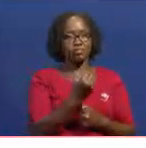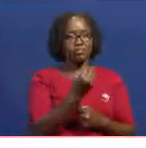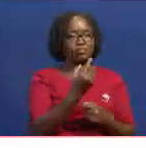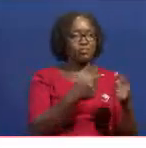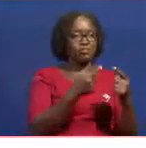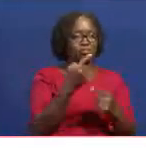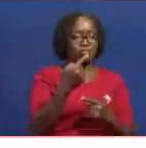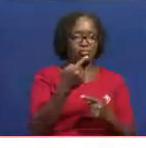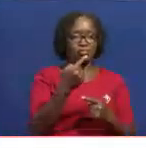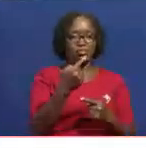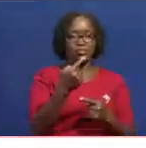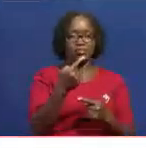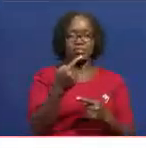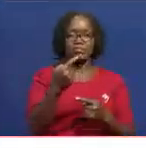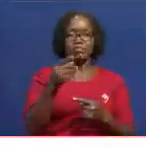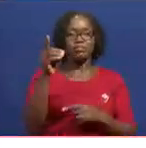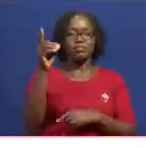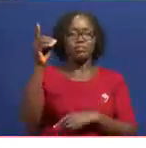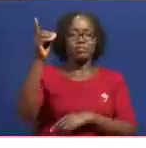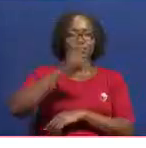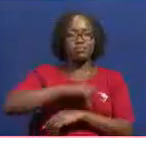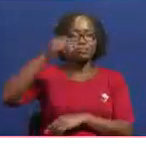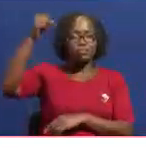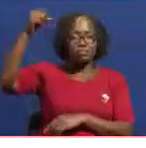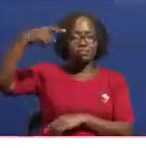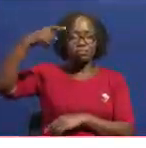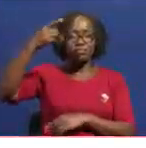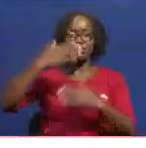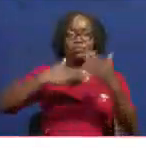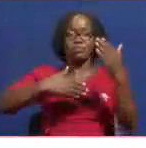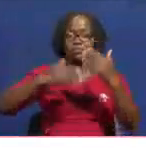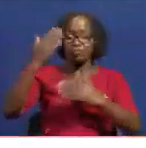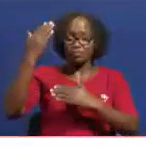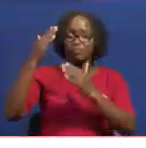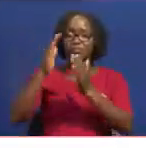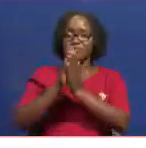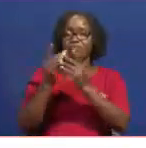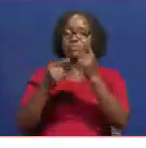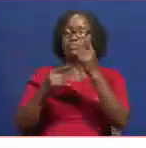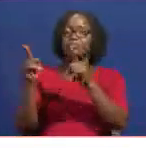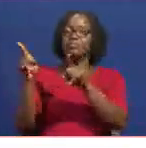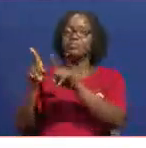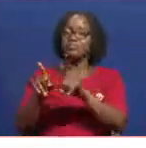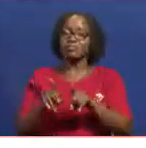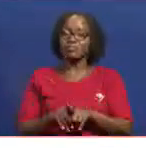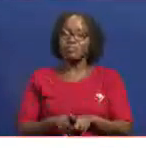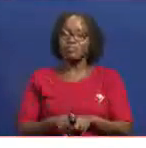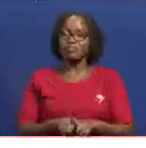Heatwave, while Desta University registered a 49-16 victory over the Mountain Primes.